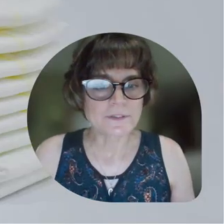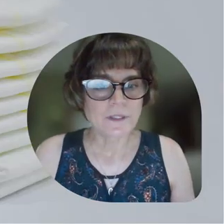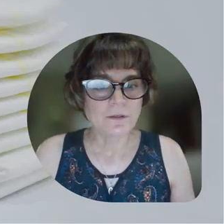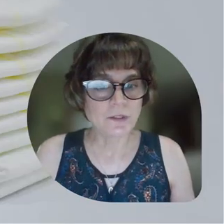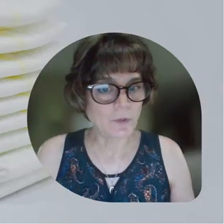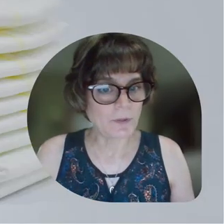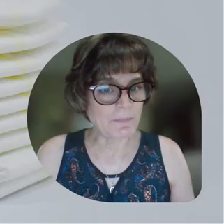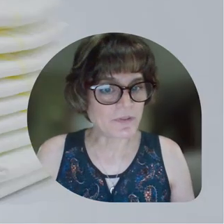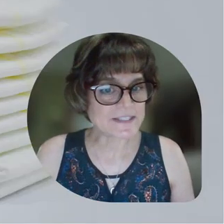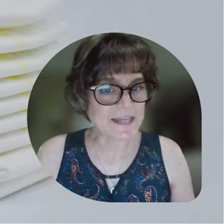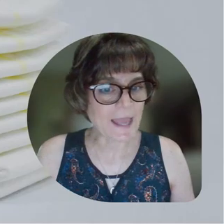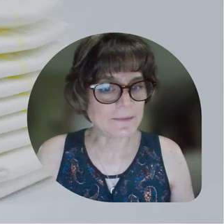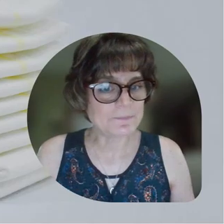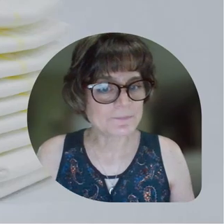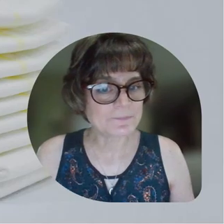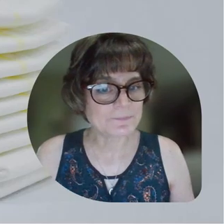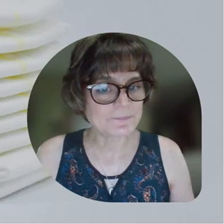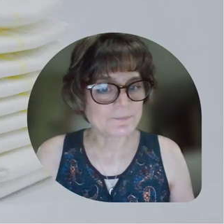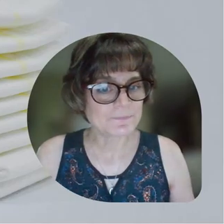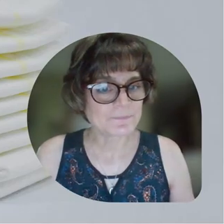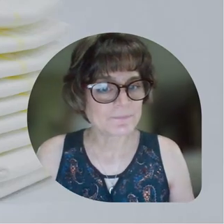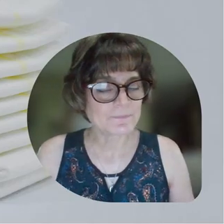Diapers. Do you remember the sign?